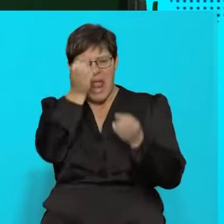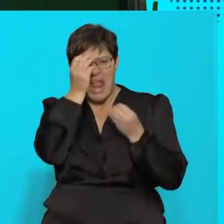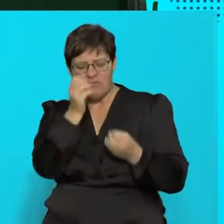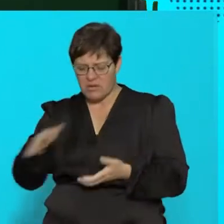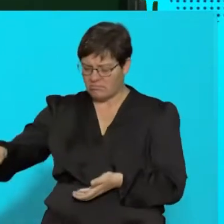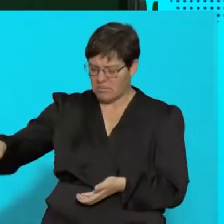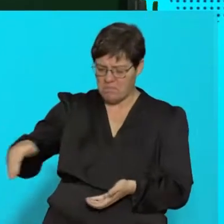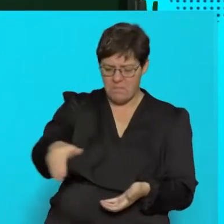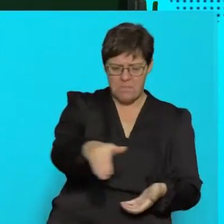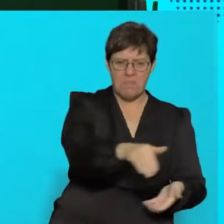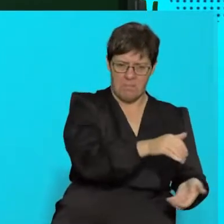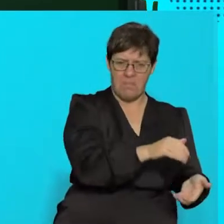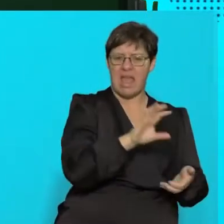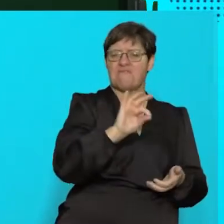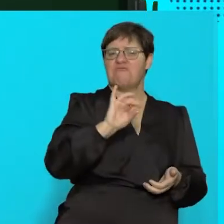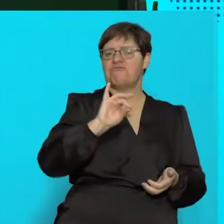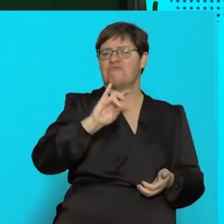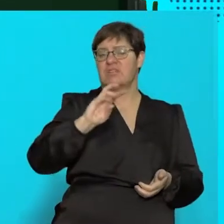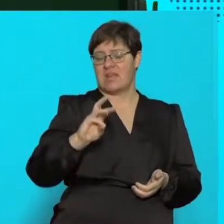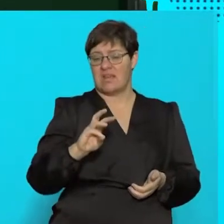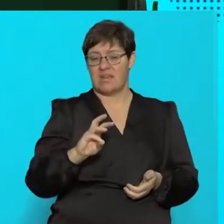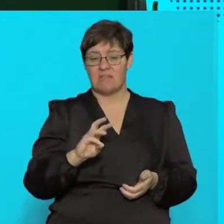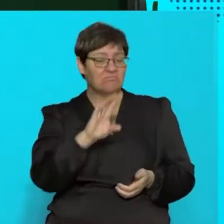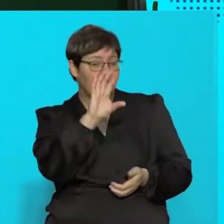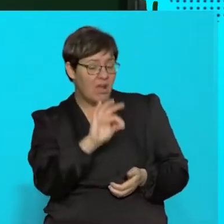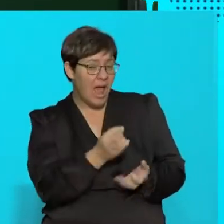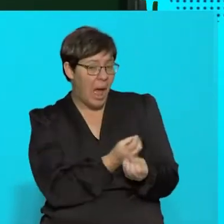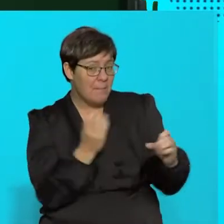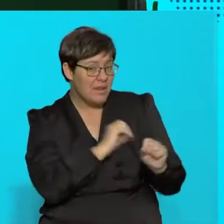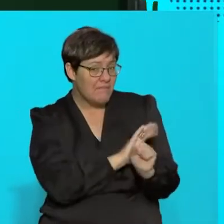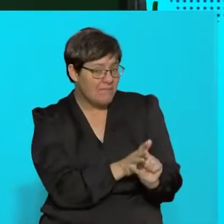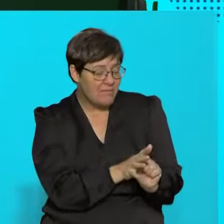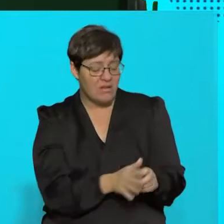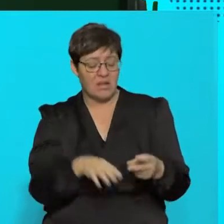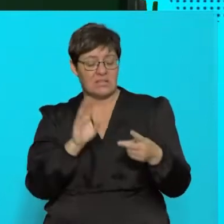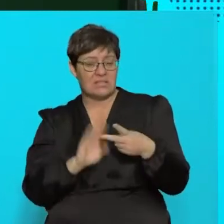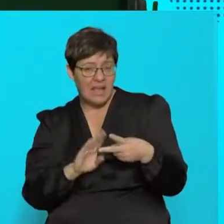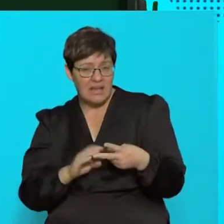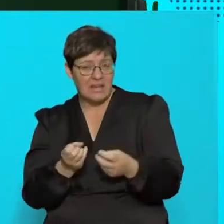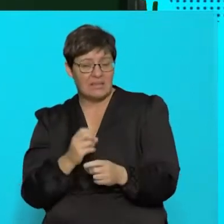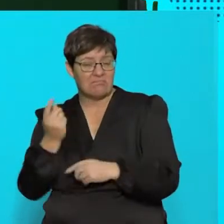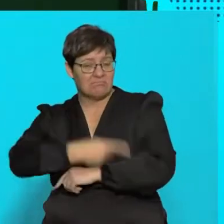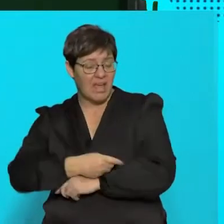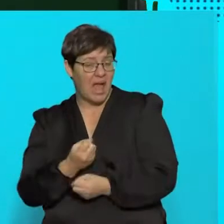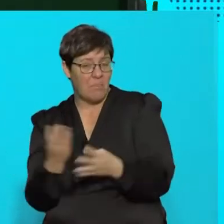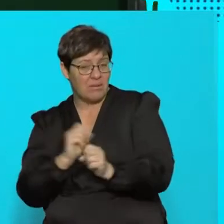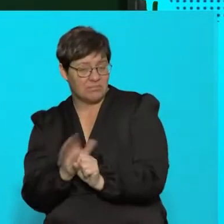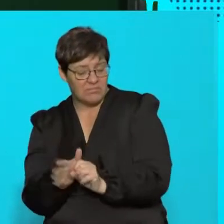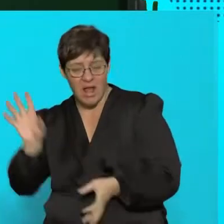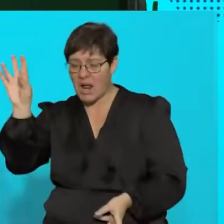that data have been collected on a daily basis, how many people infected with the